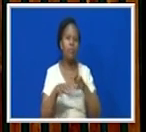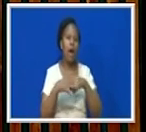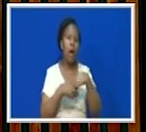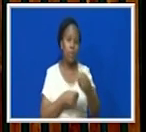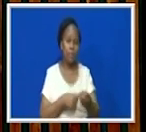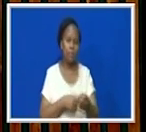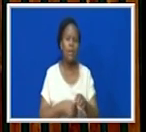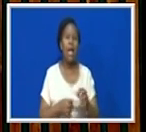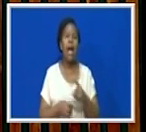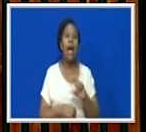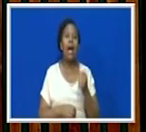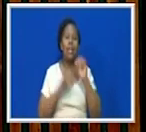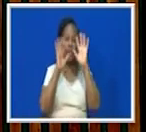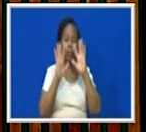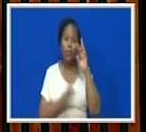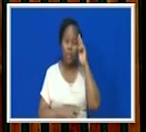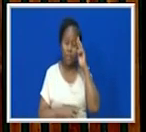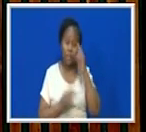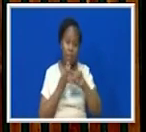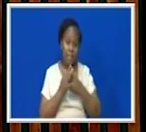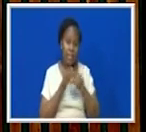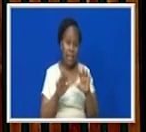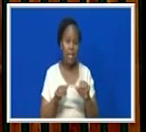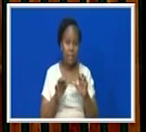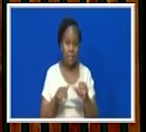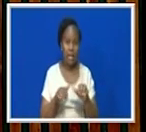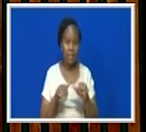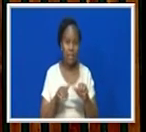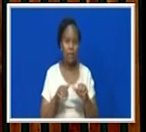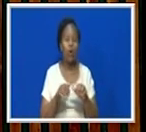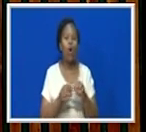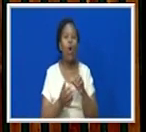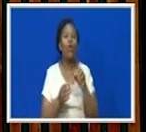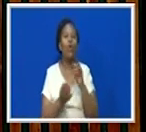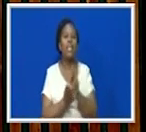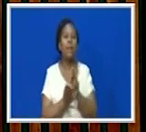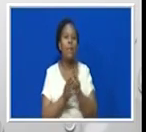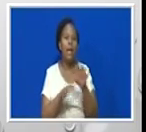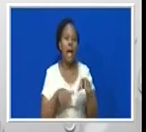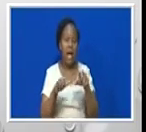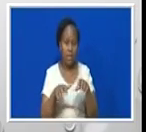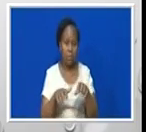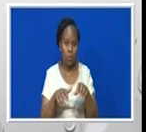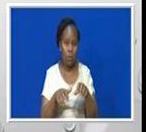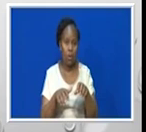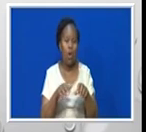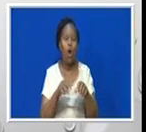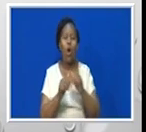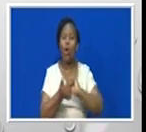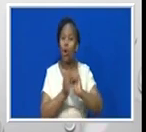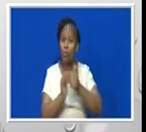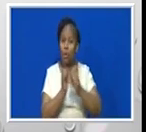Another important reason why man started agriculture or domesticated plants and animals was